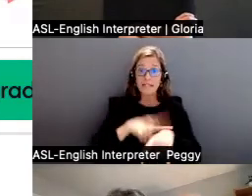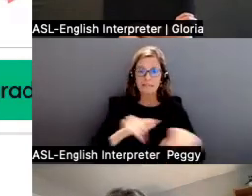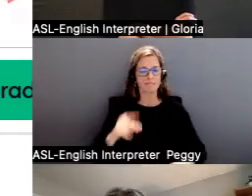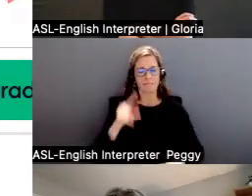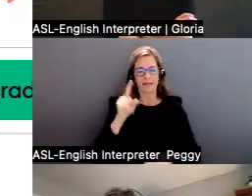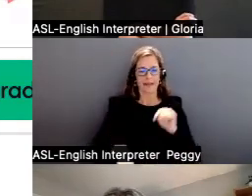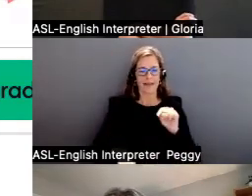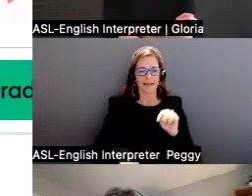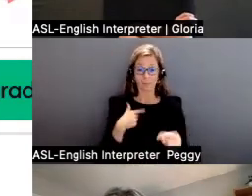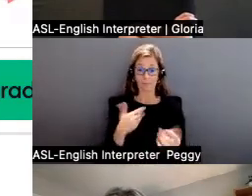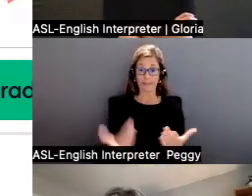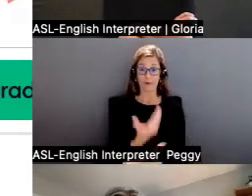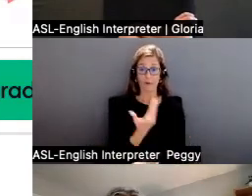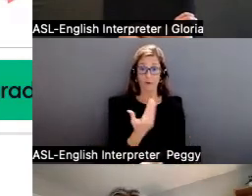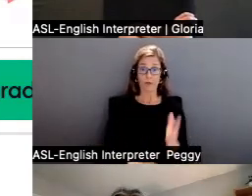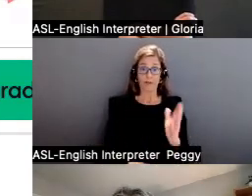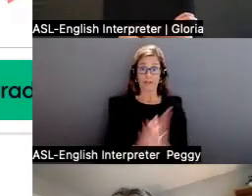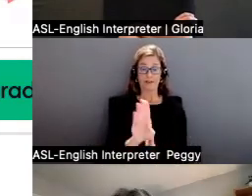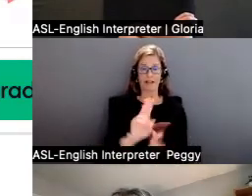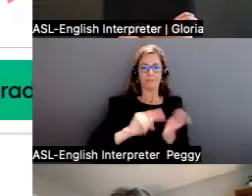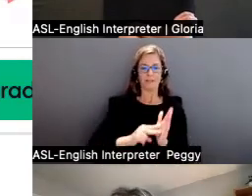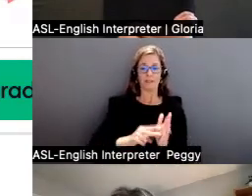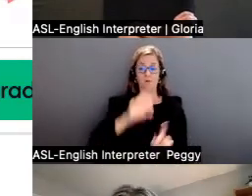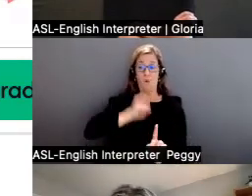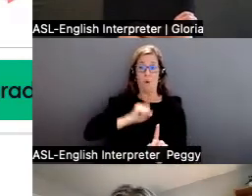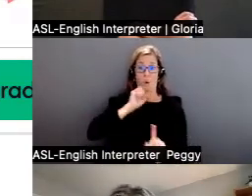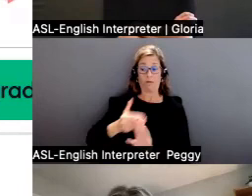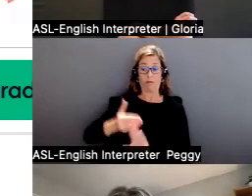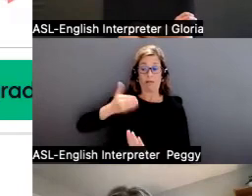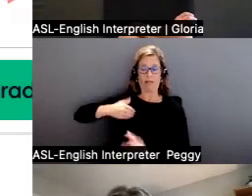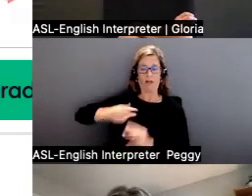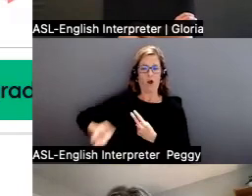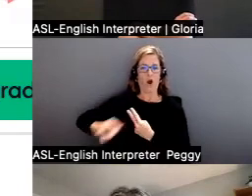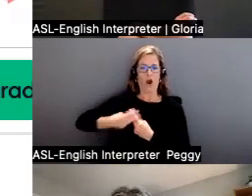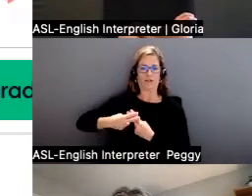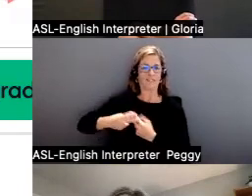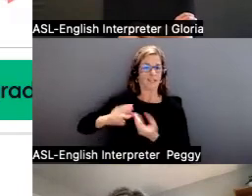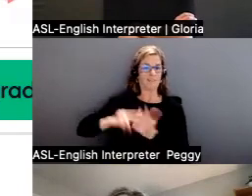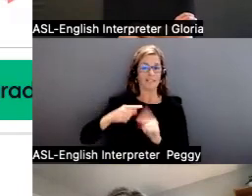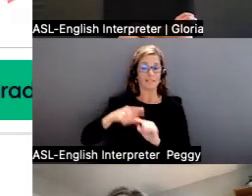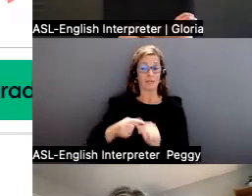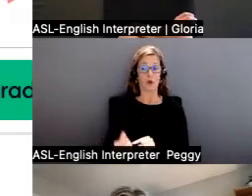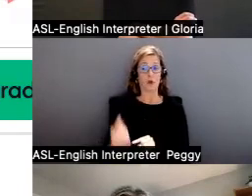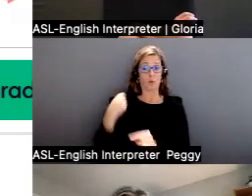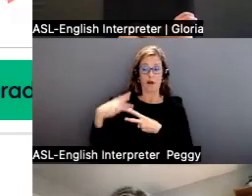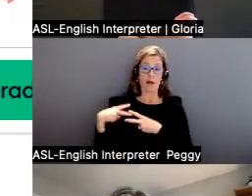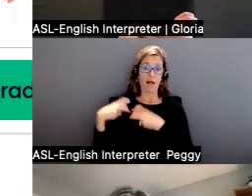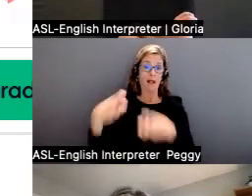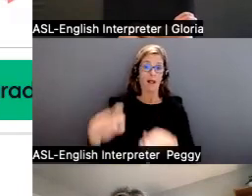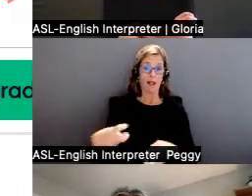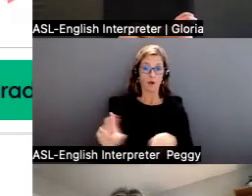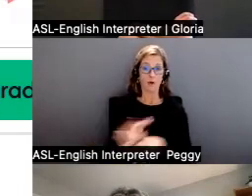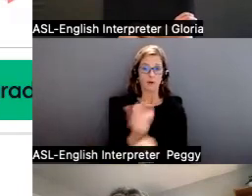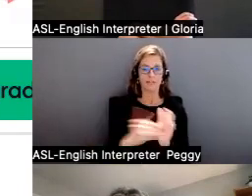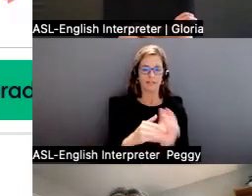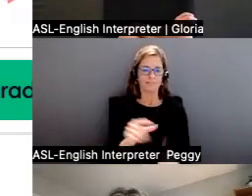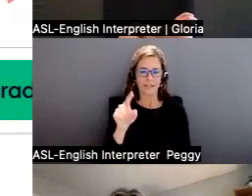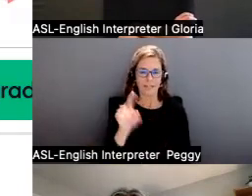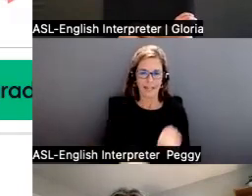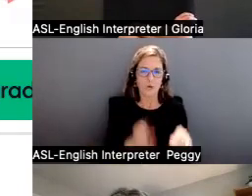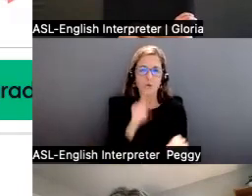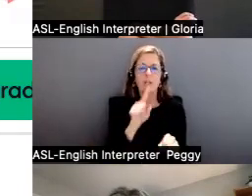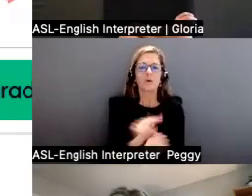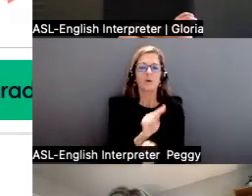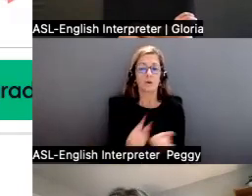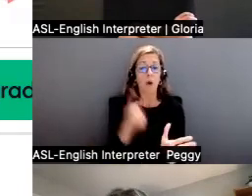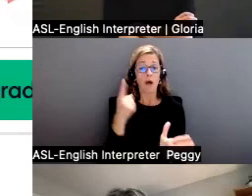the previous one gets archived, and I really cannot almost repurpose it. So it's almost like, a temporary thing that you can use.